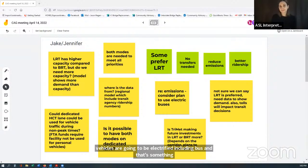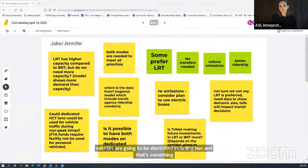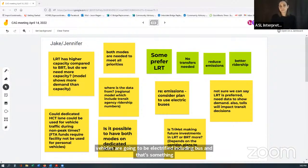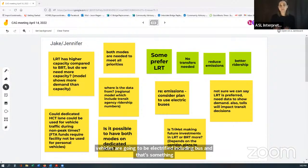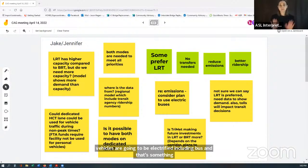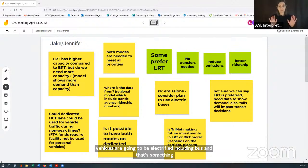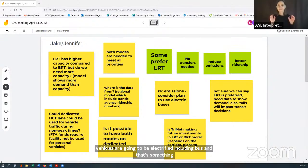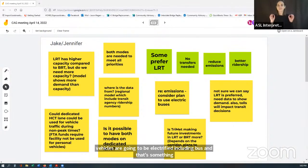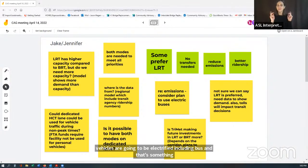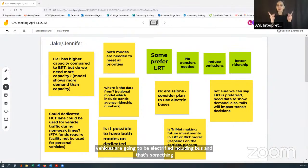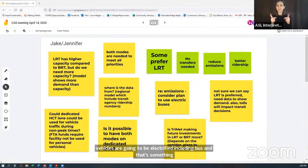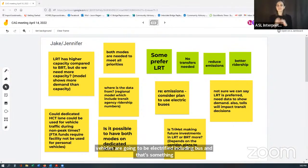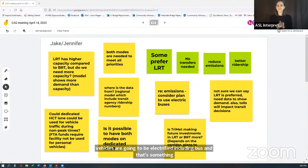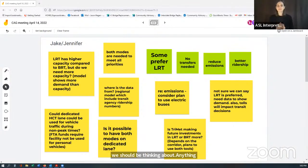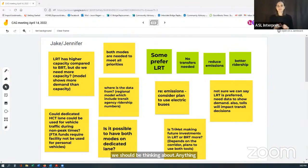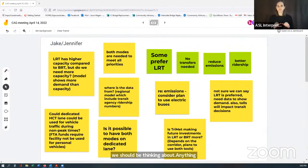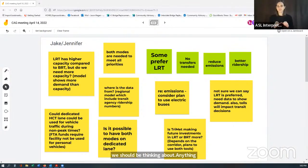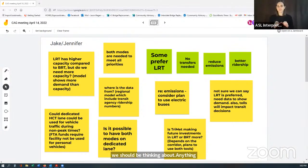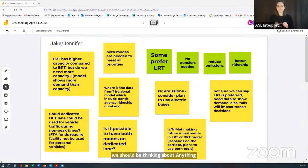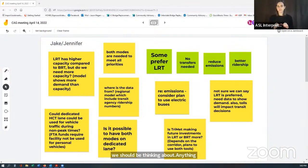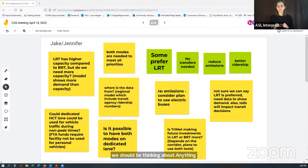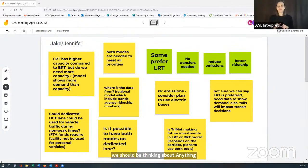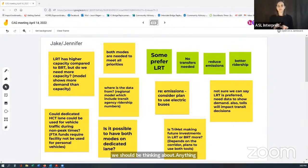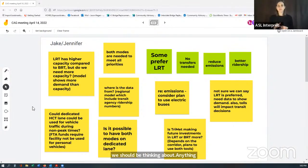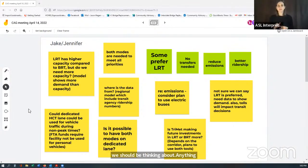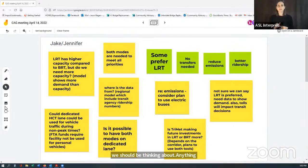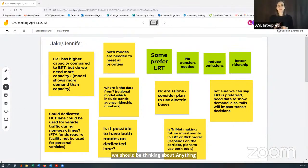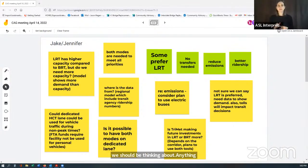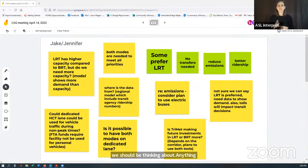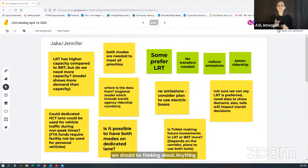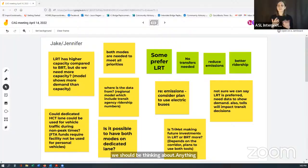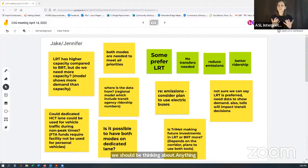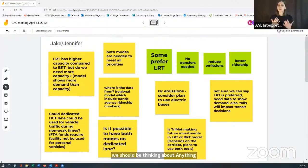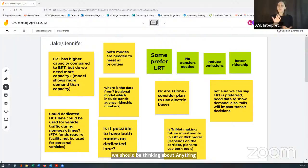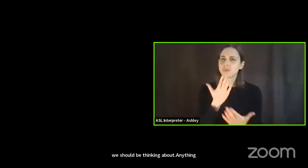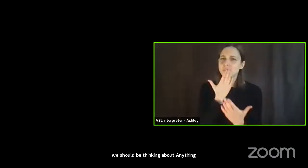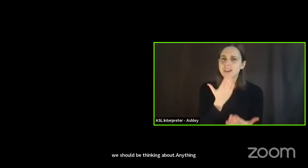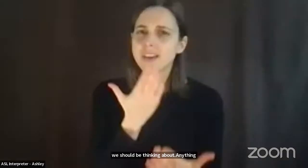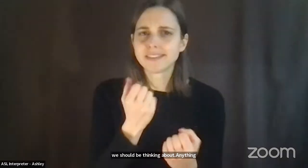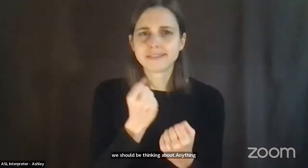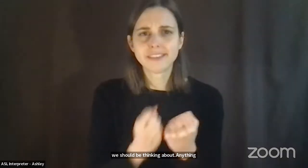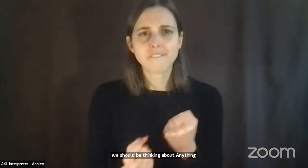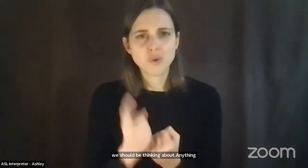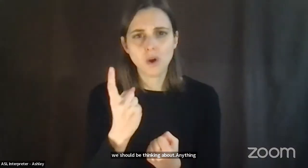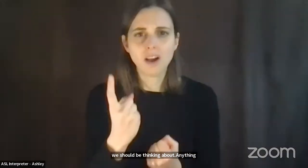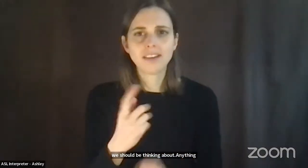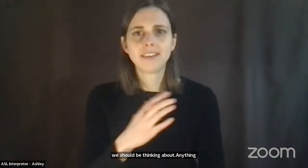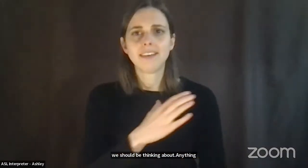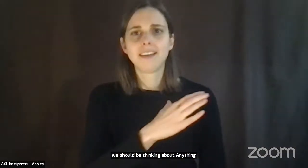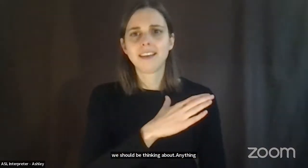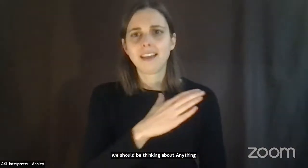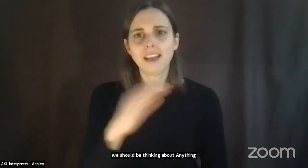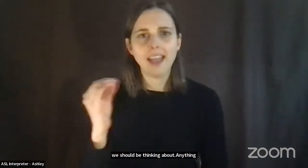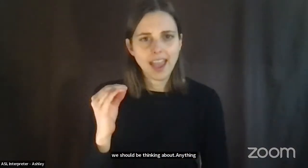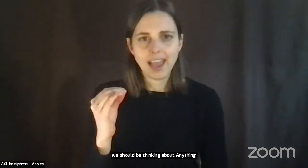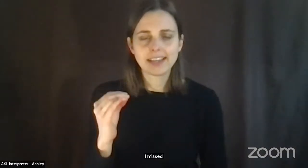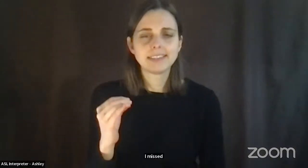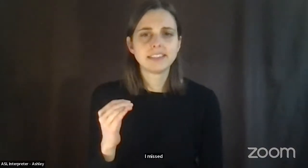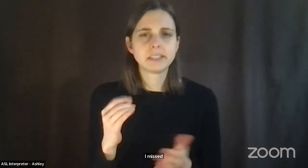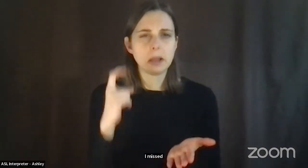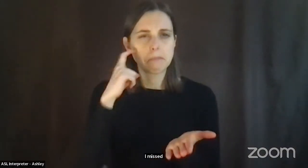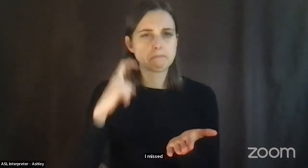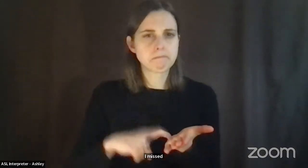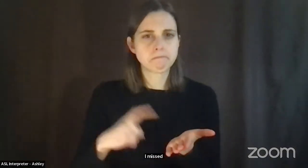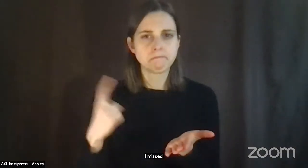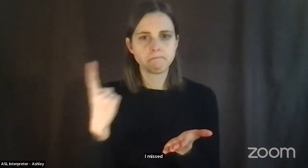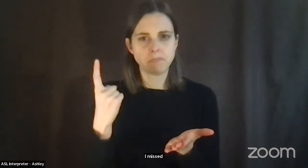Okay. I just want to thank everyone and also just call out a pattern. You all have probably discerned this